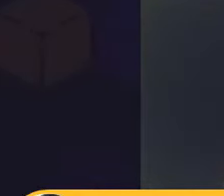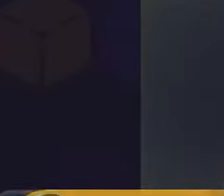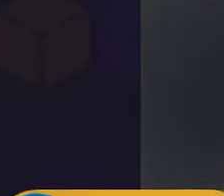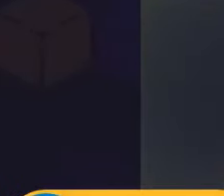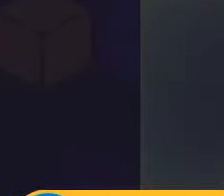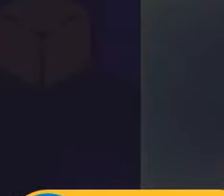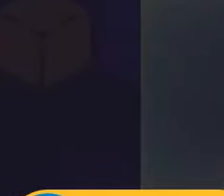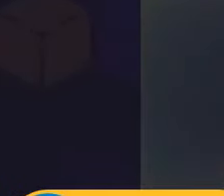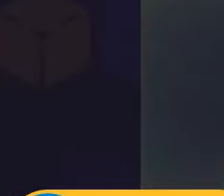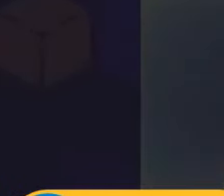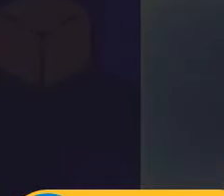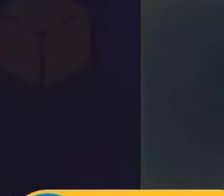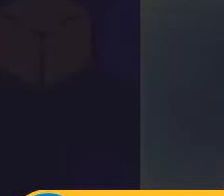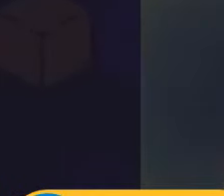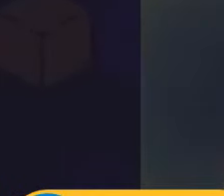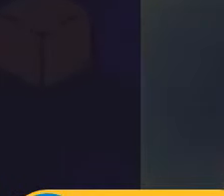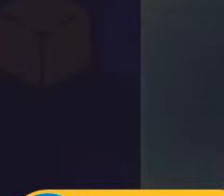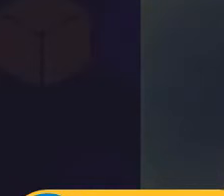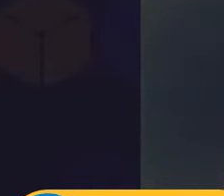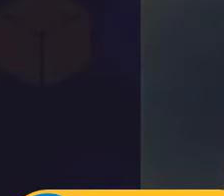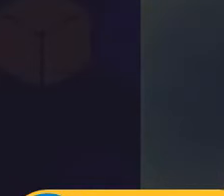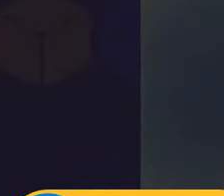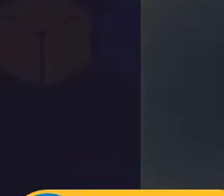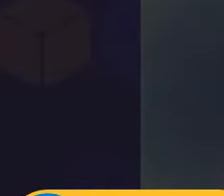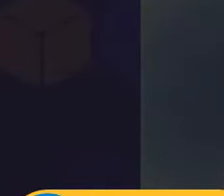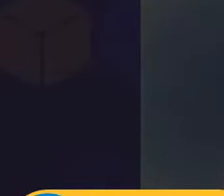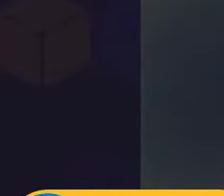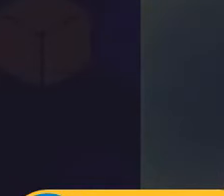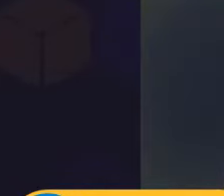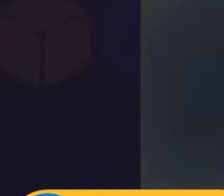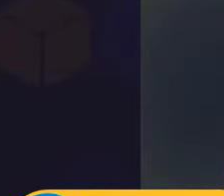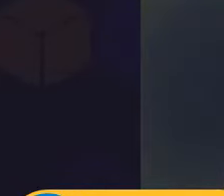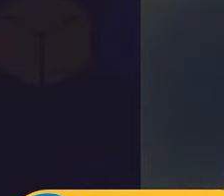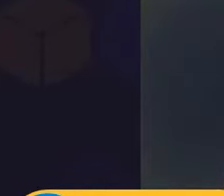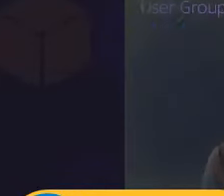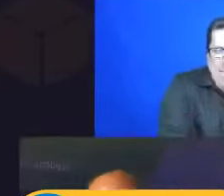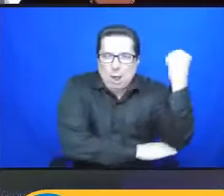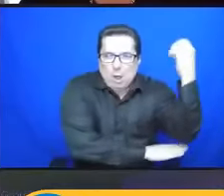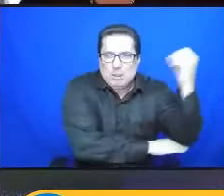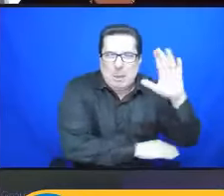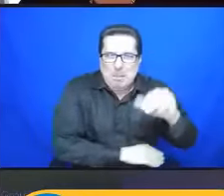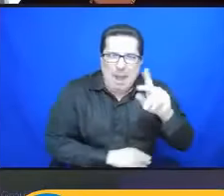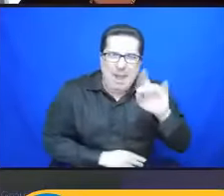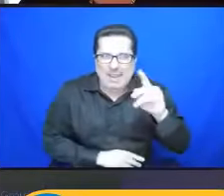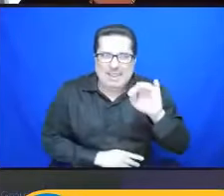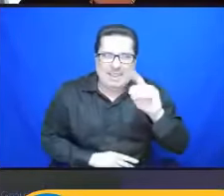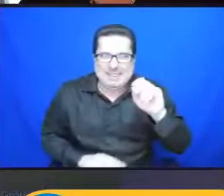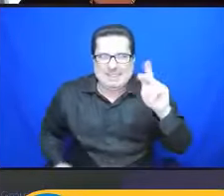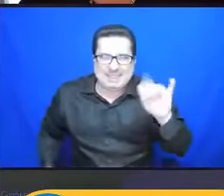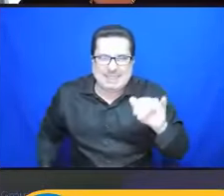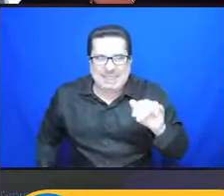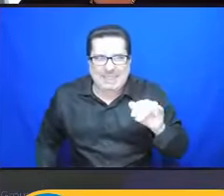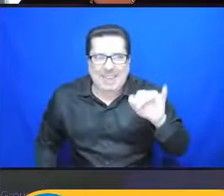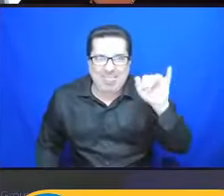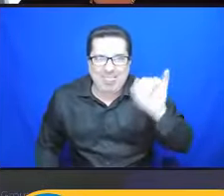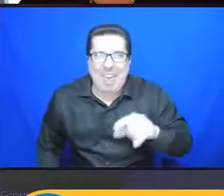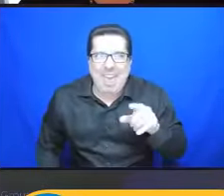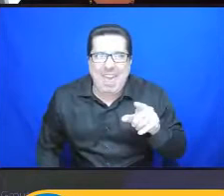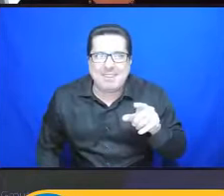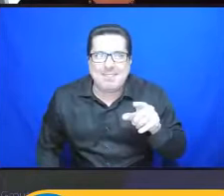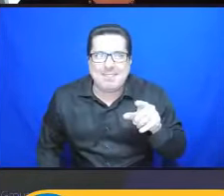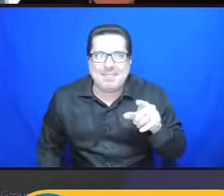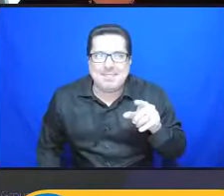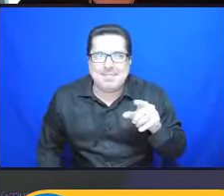name of the drawing at the beginning? What was the name? Three Pillars by Kandinsky. That's the actual piece of art that I had.